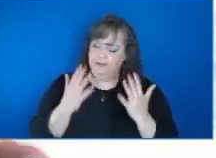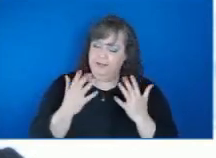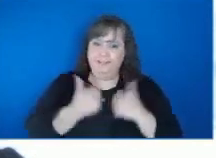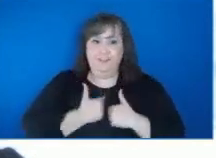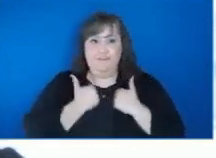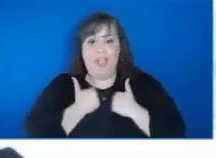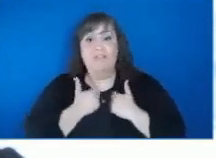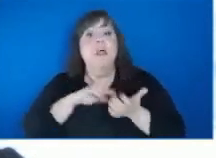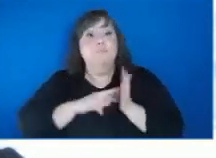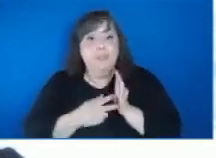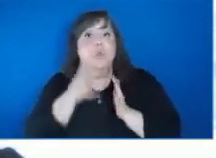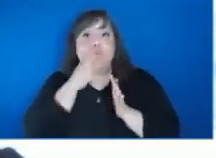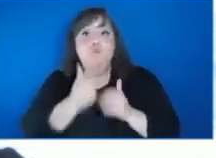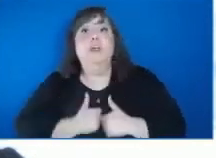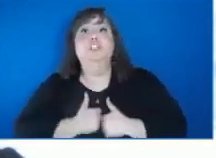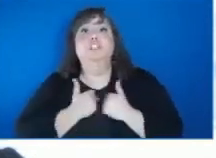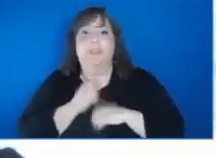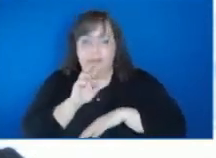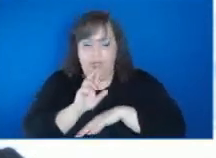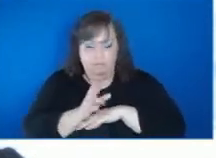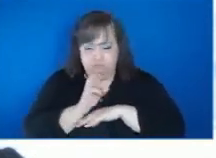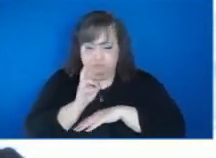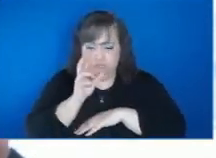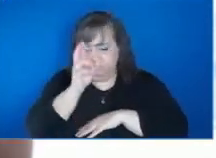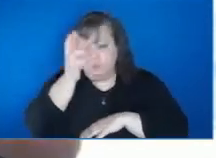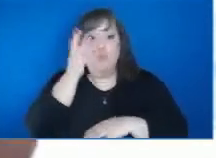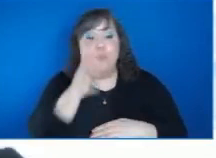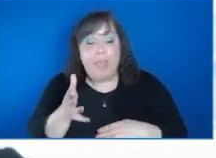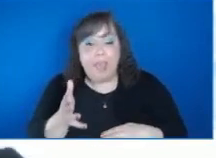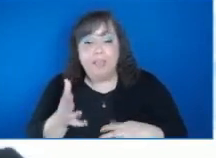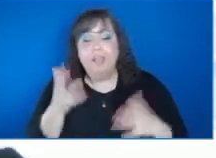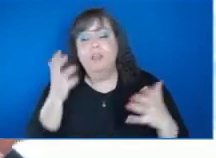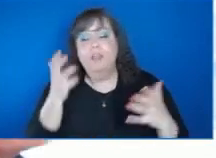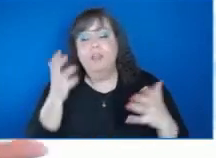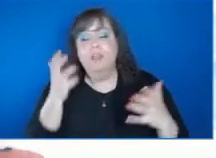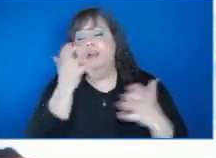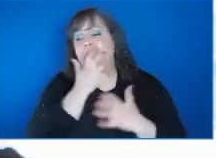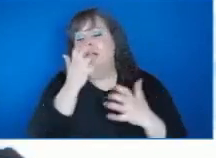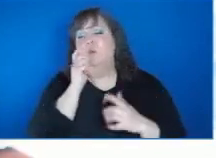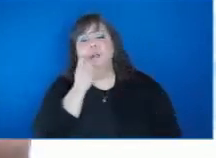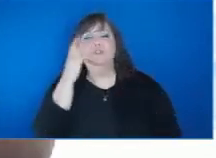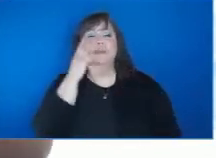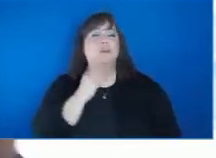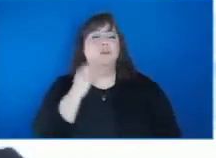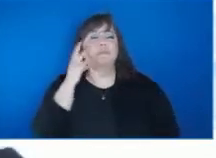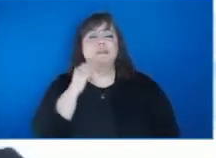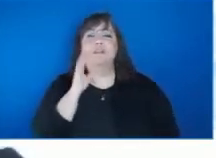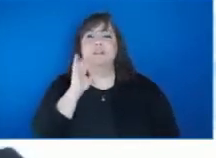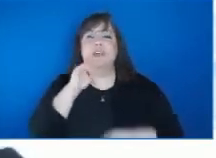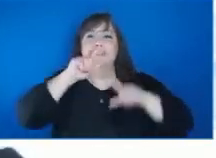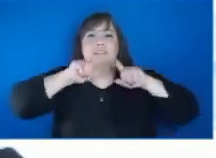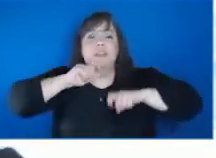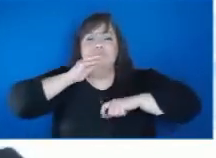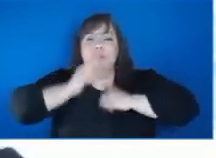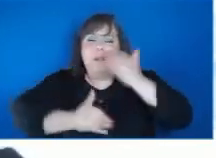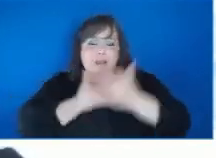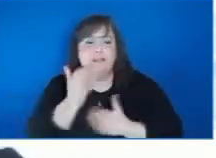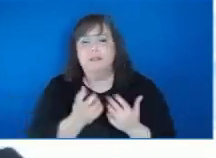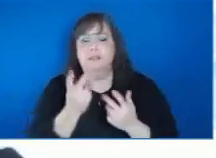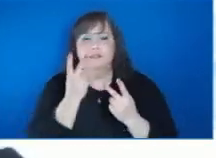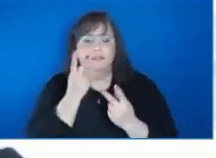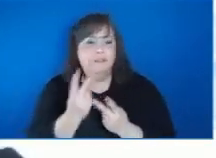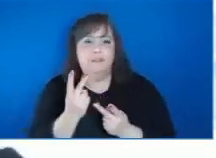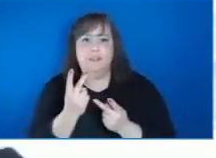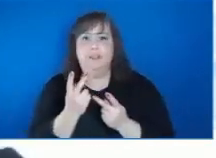will survive launch loads. So, like, that was really cool to, like, go through the whole testing process and just see the spacecraft grow